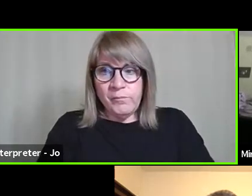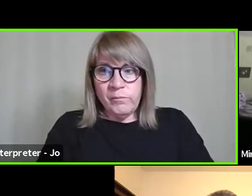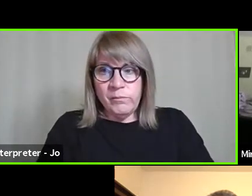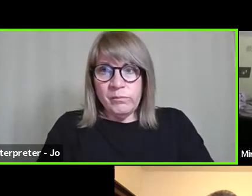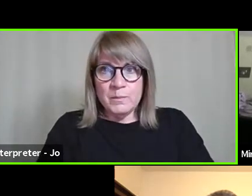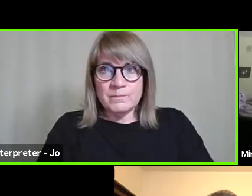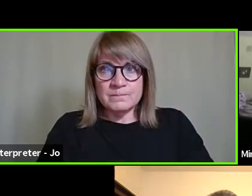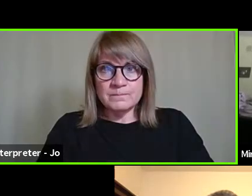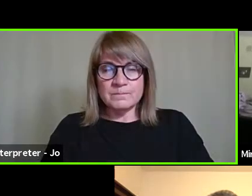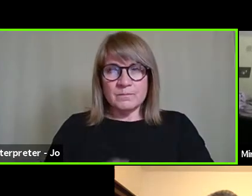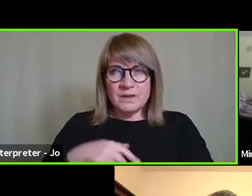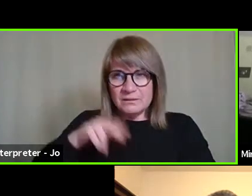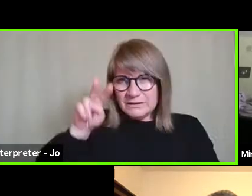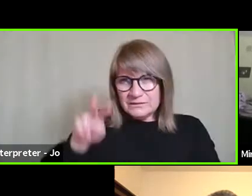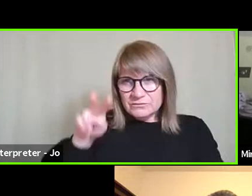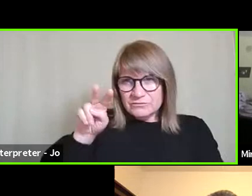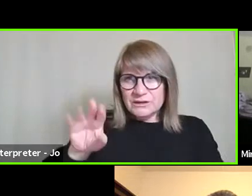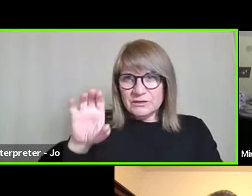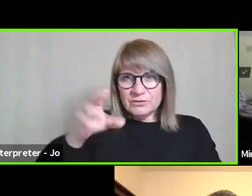gotta look here